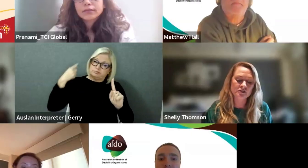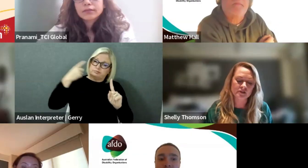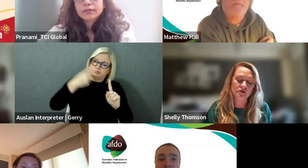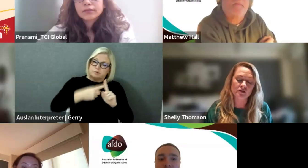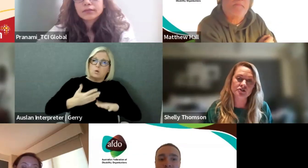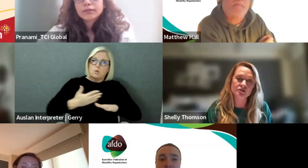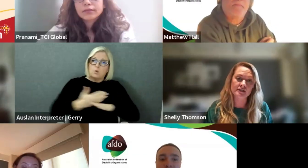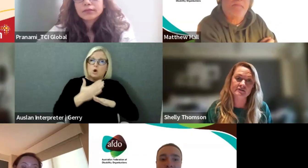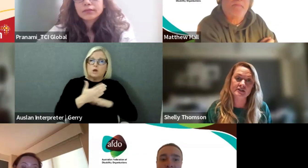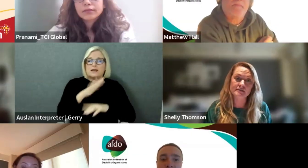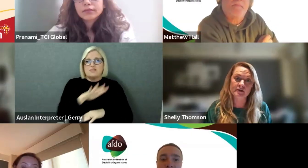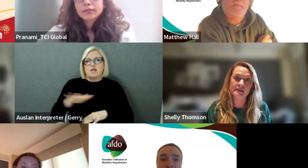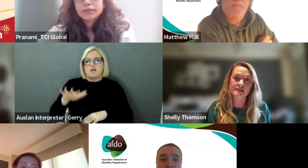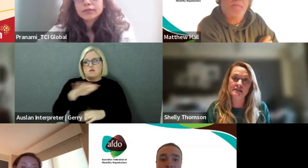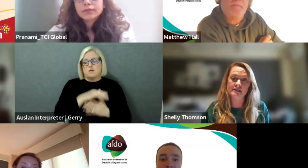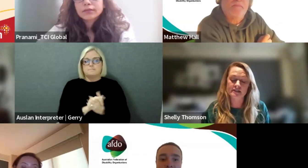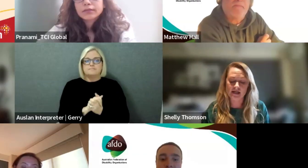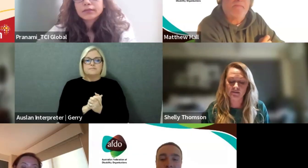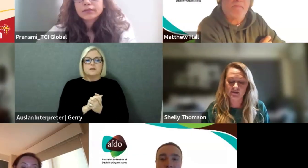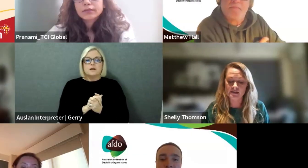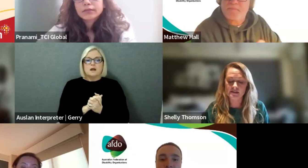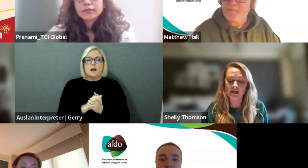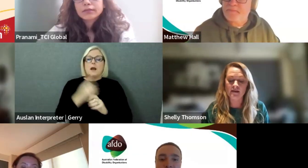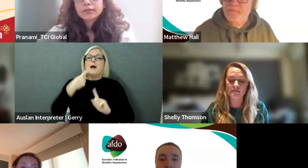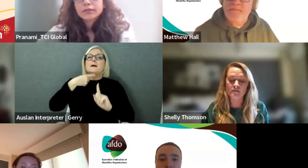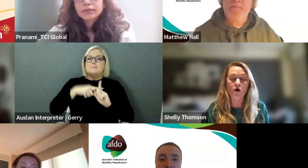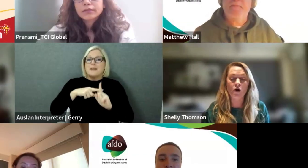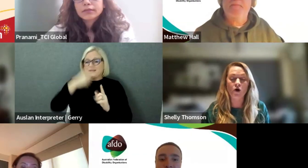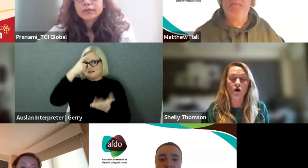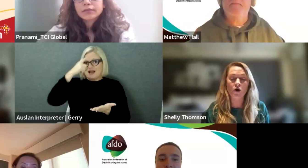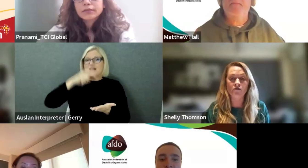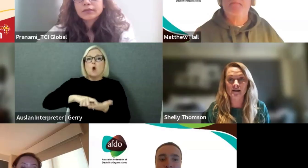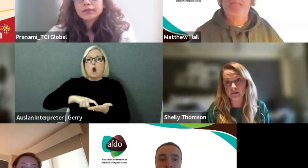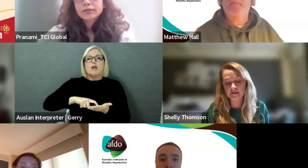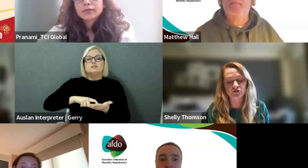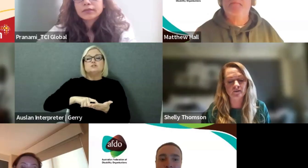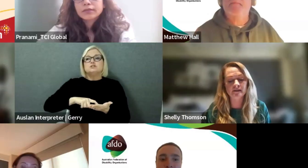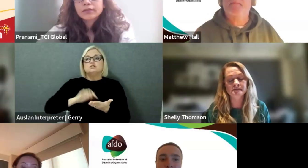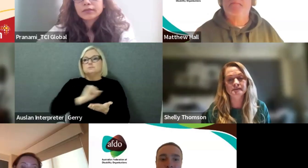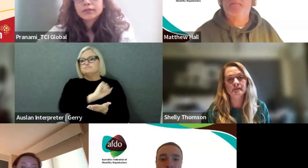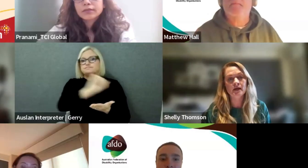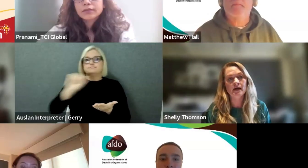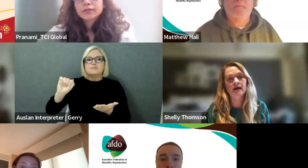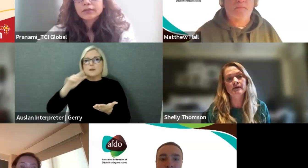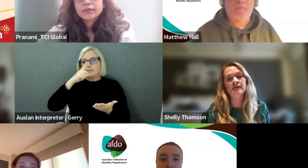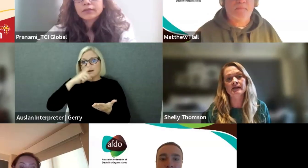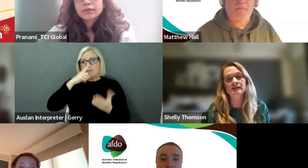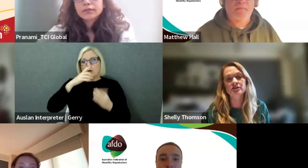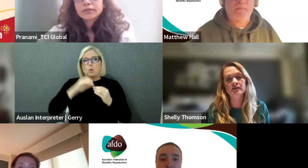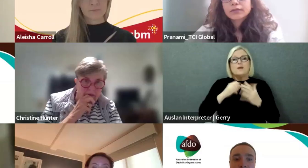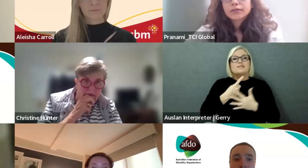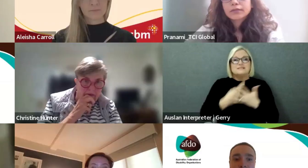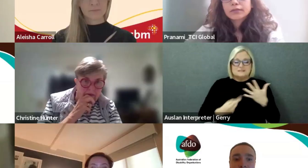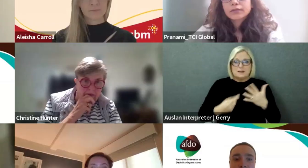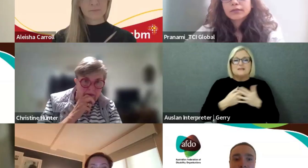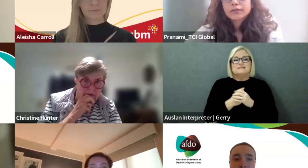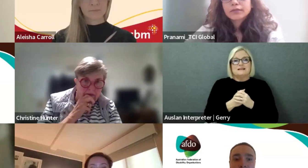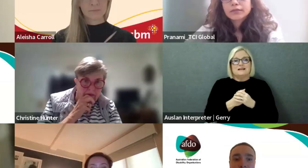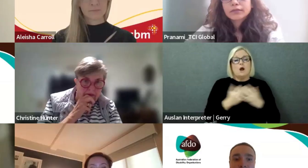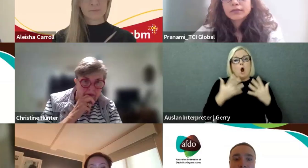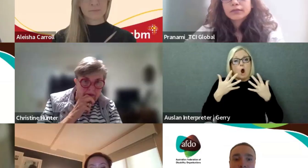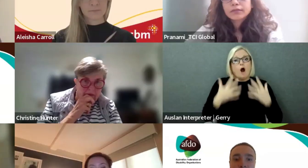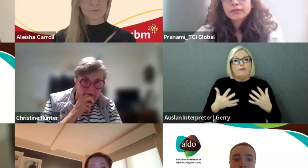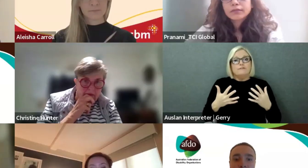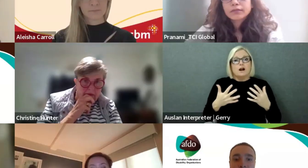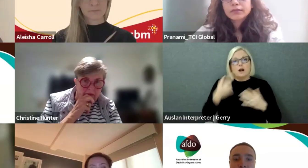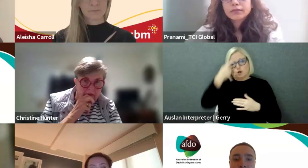I wish to acknowledge too the lived experience that's here today with us, often underpinned by trauma, and the leadership that everyone is